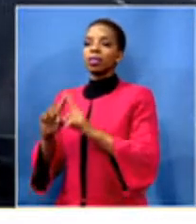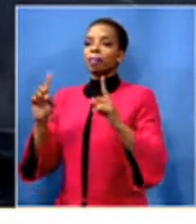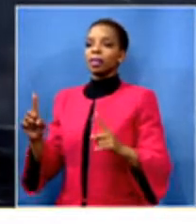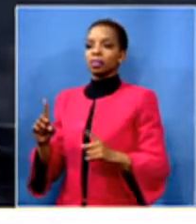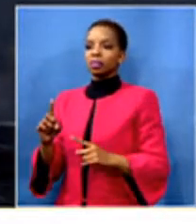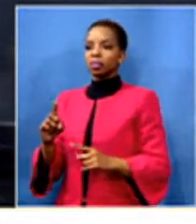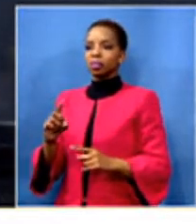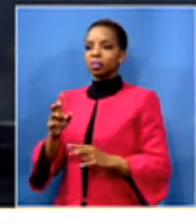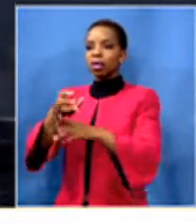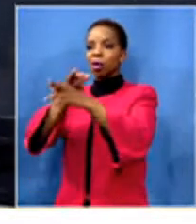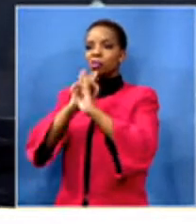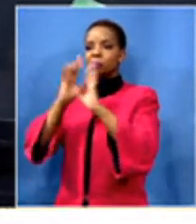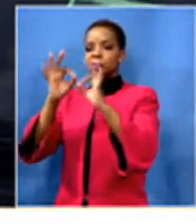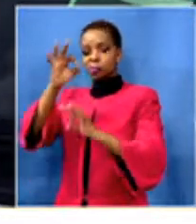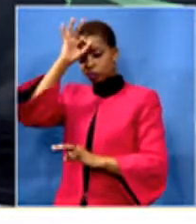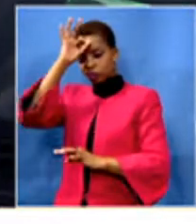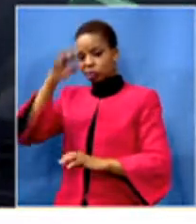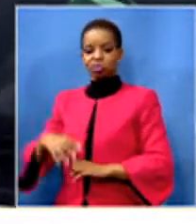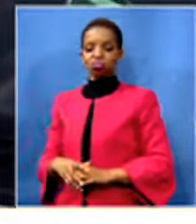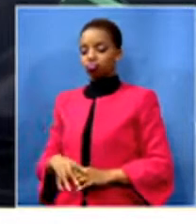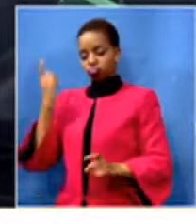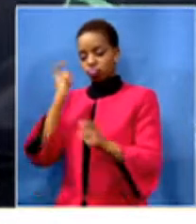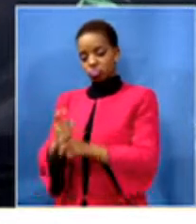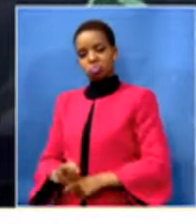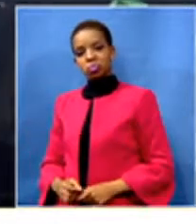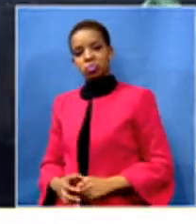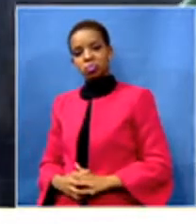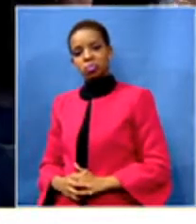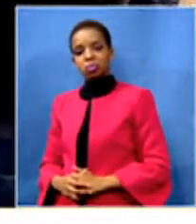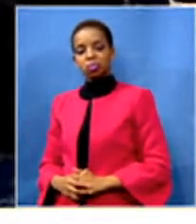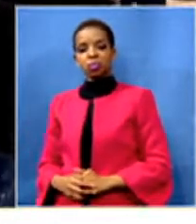are refusing to take action.